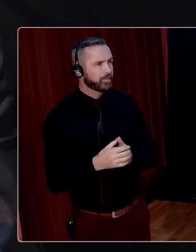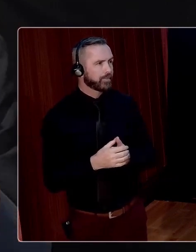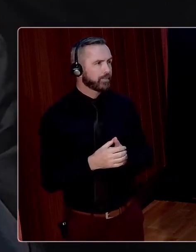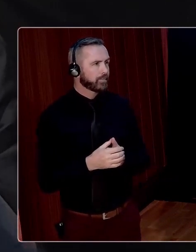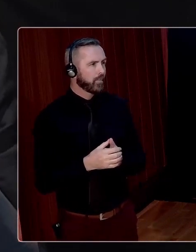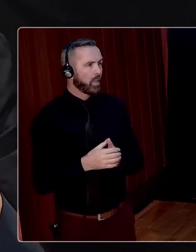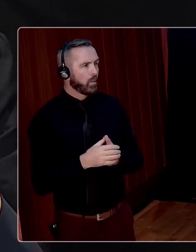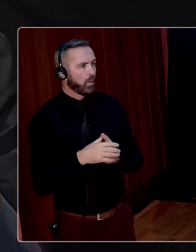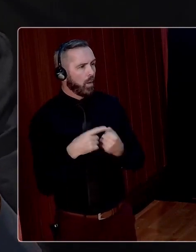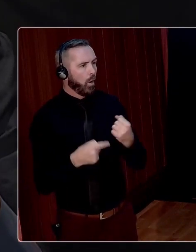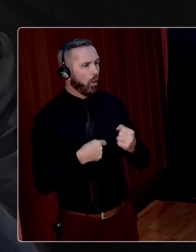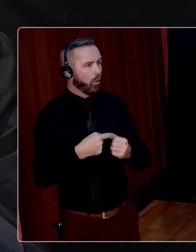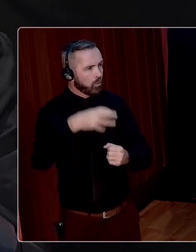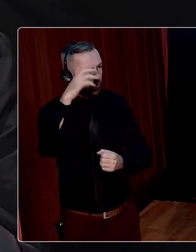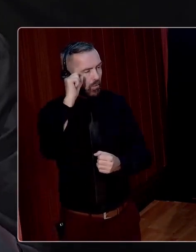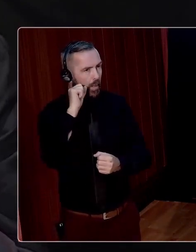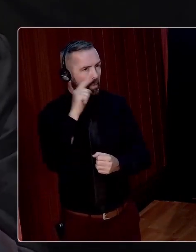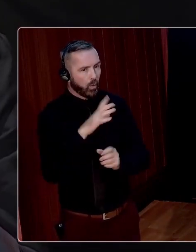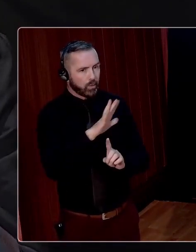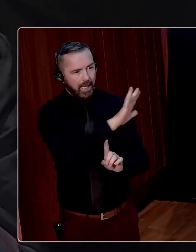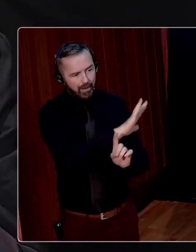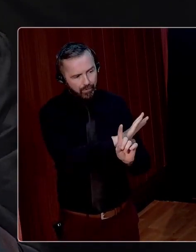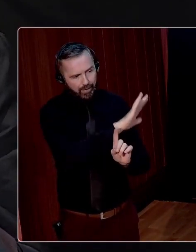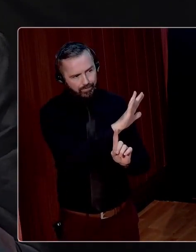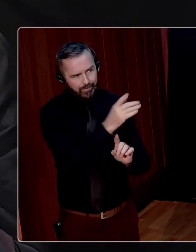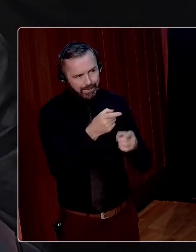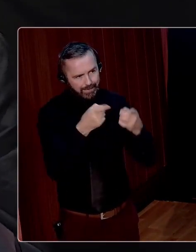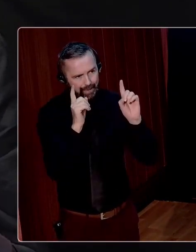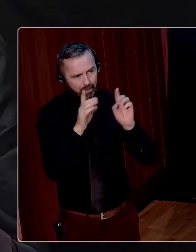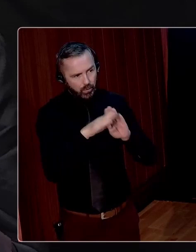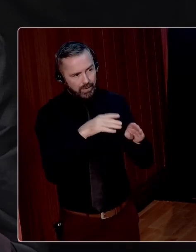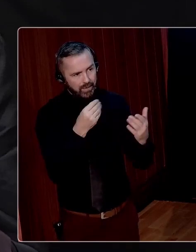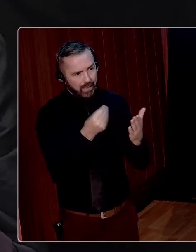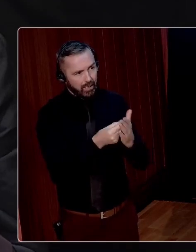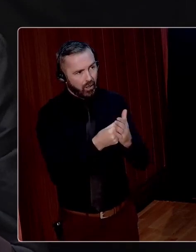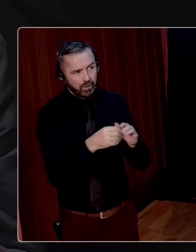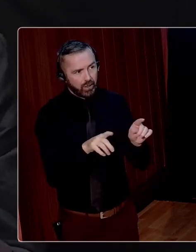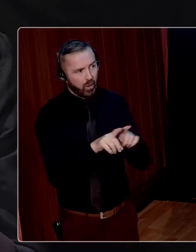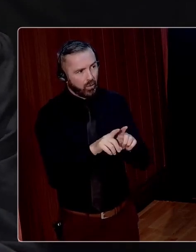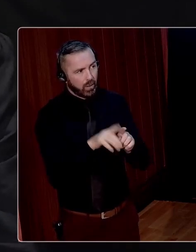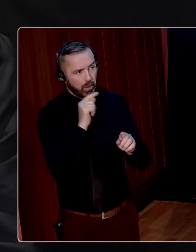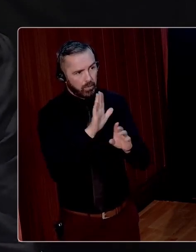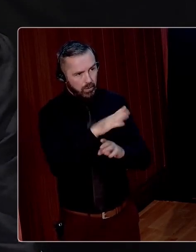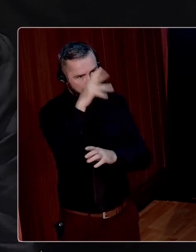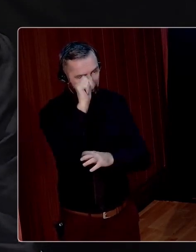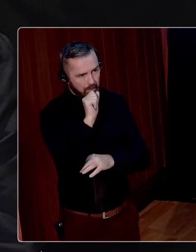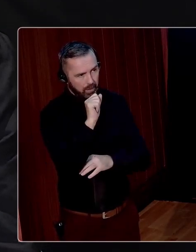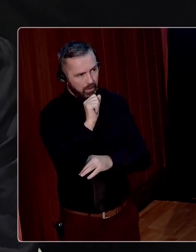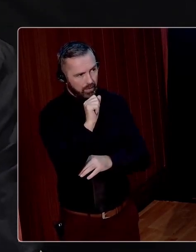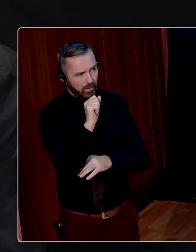and that we always bear in mind that those areas are in danger in terms of ecology also, and we have to be mindful of